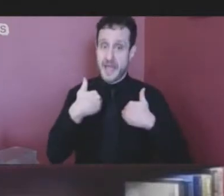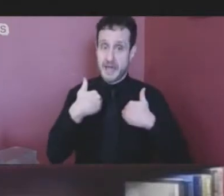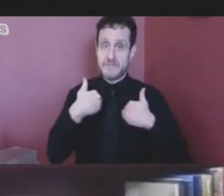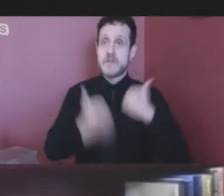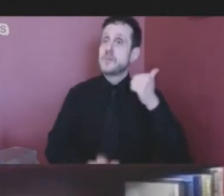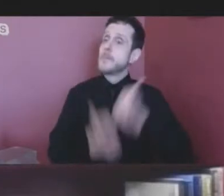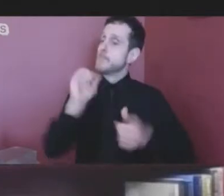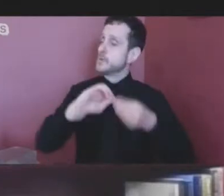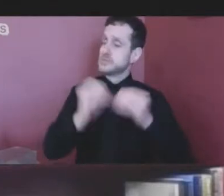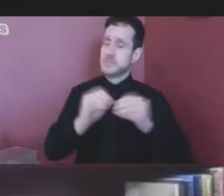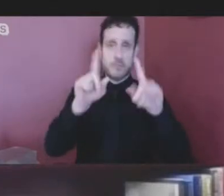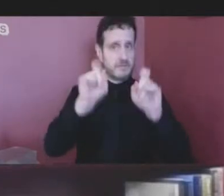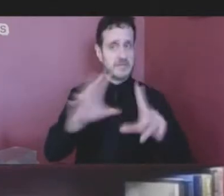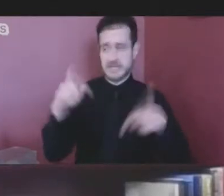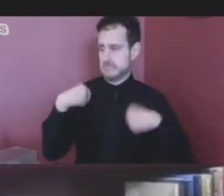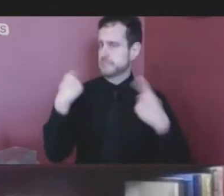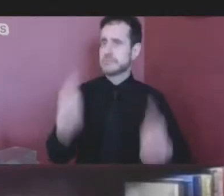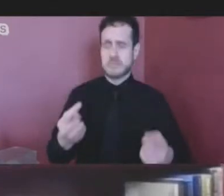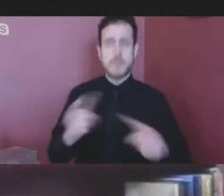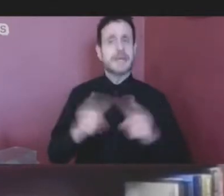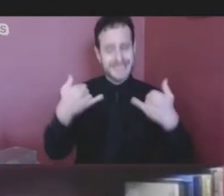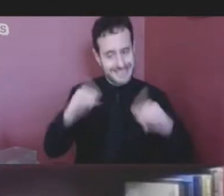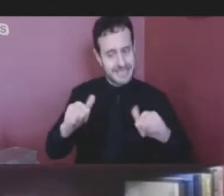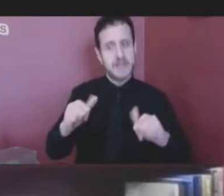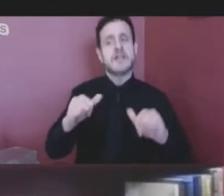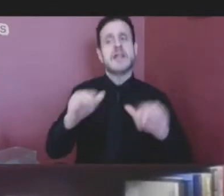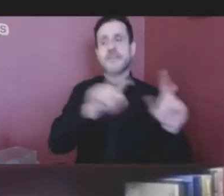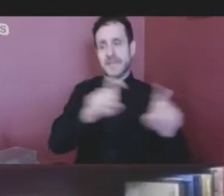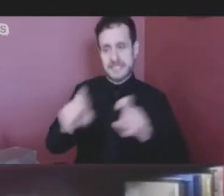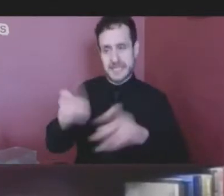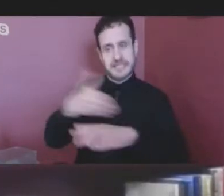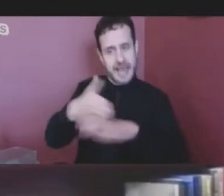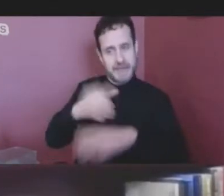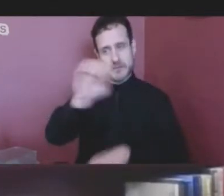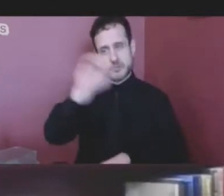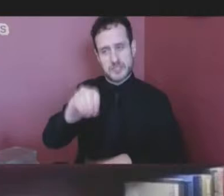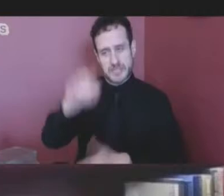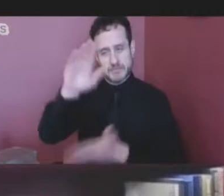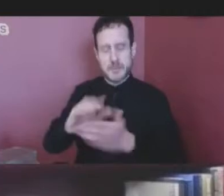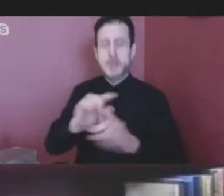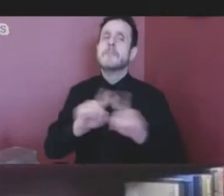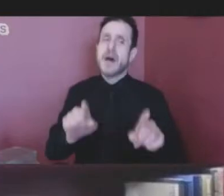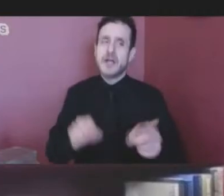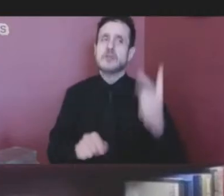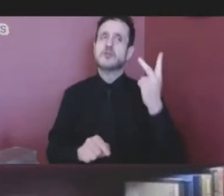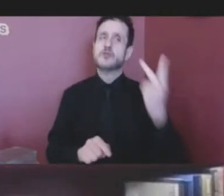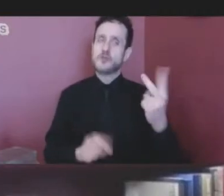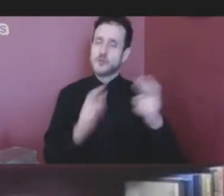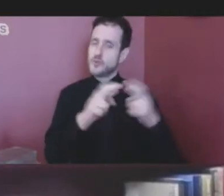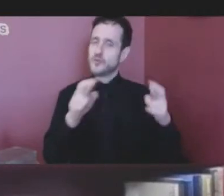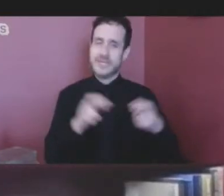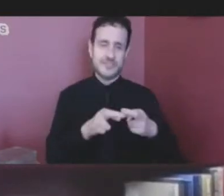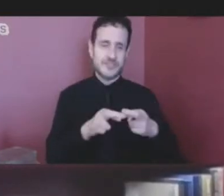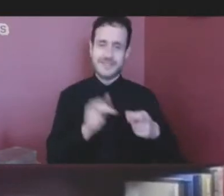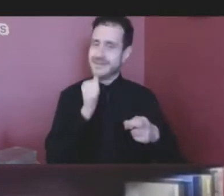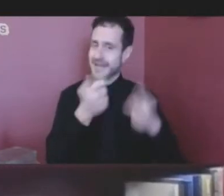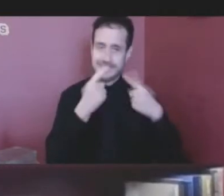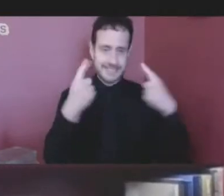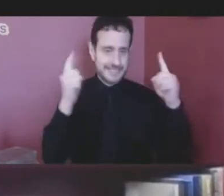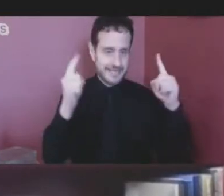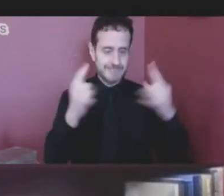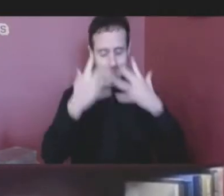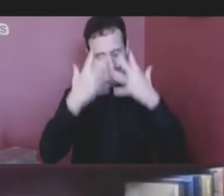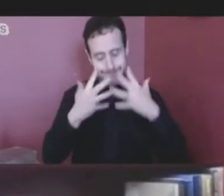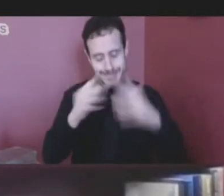That is really good news. Not every region is succeeding to the extent that we need. Unfortunately, yesterday,